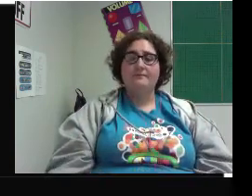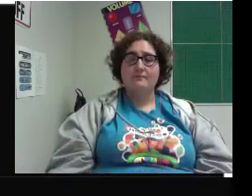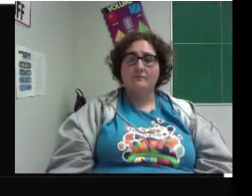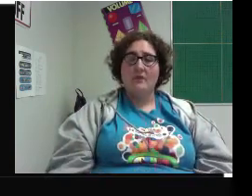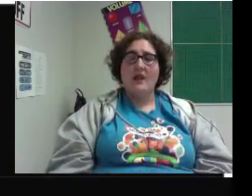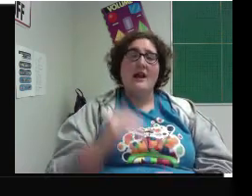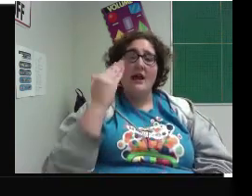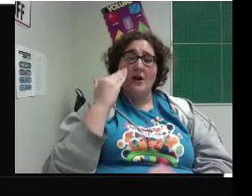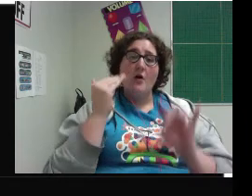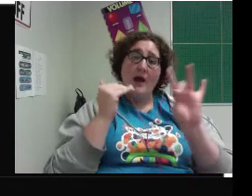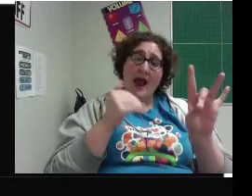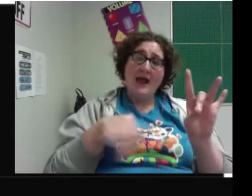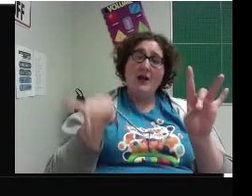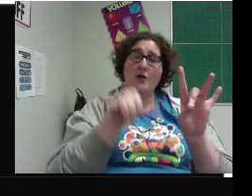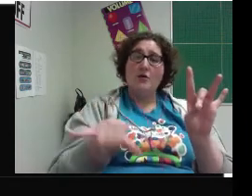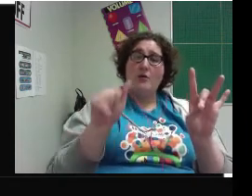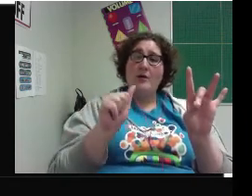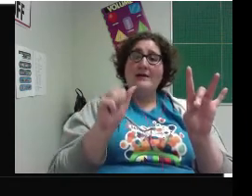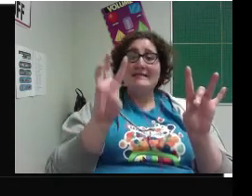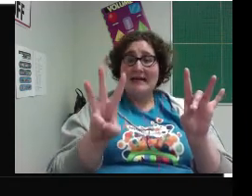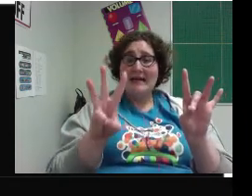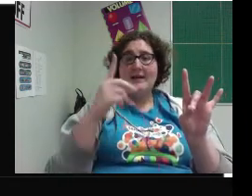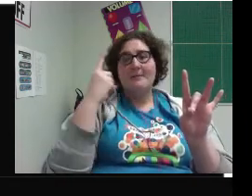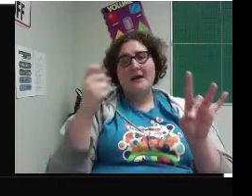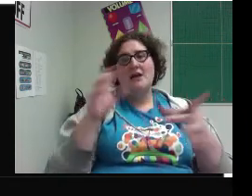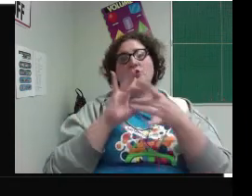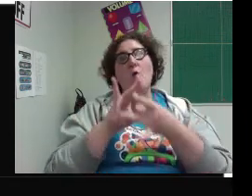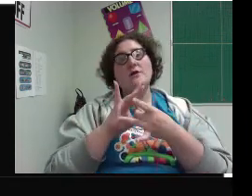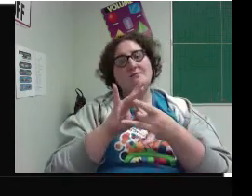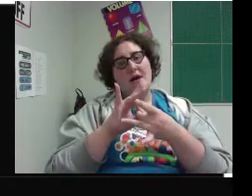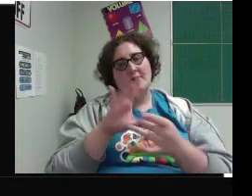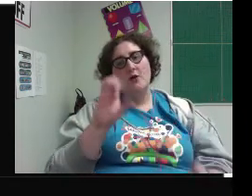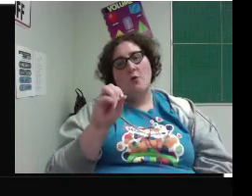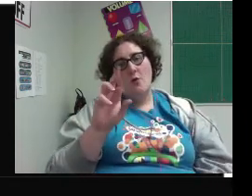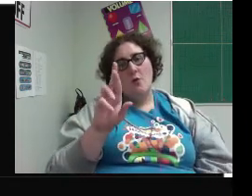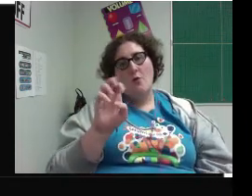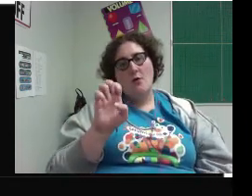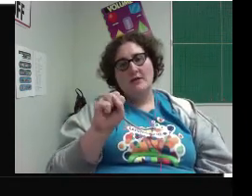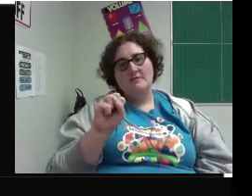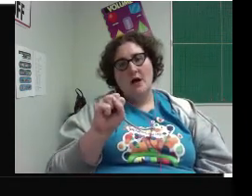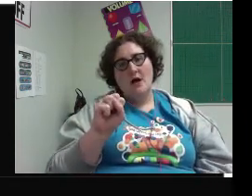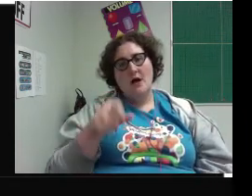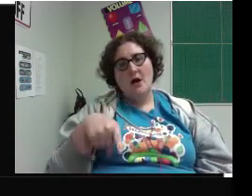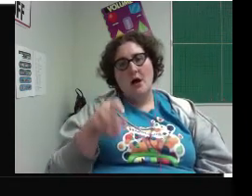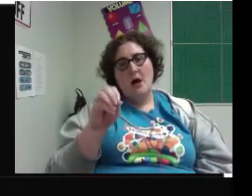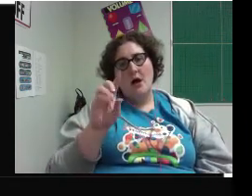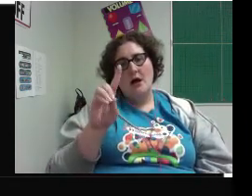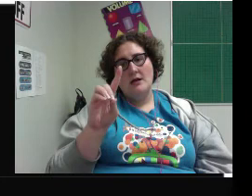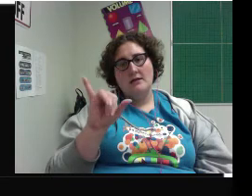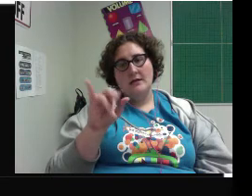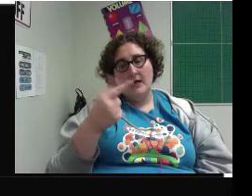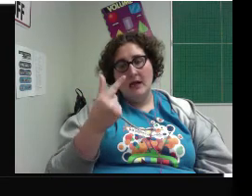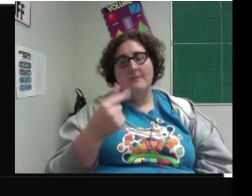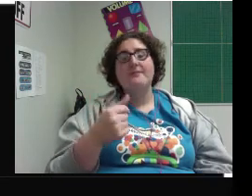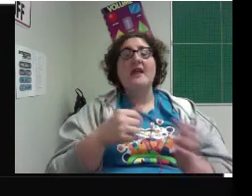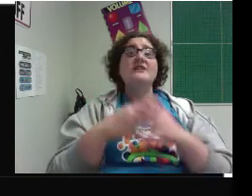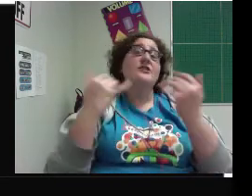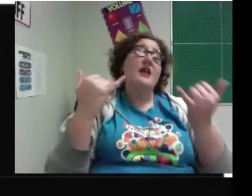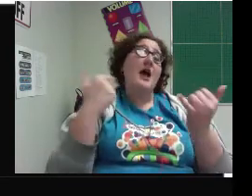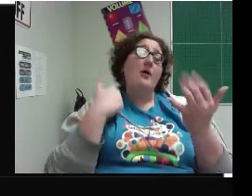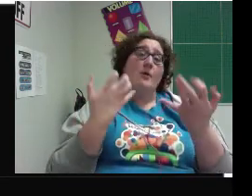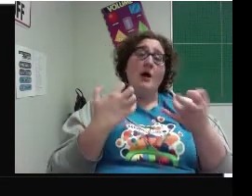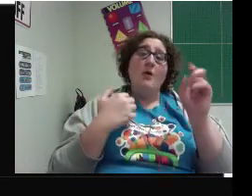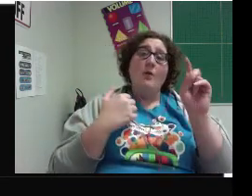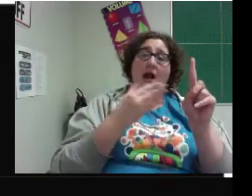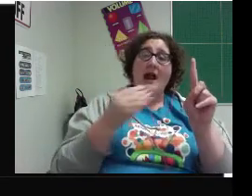And I know 8 is congruent to angle 6 by corresponding angles, so 105. And now they want angles 1 and 2.